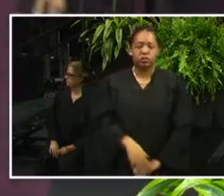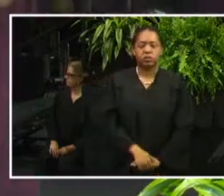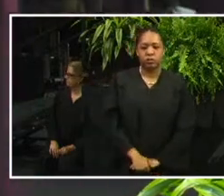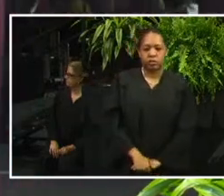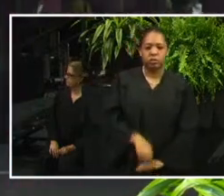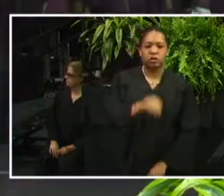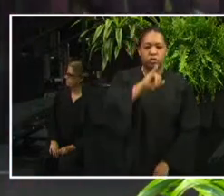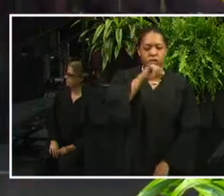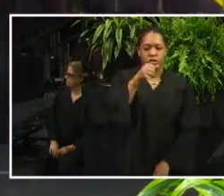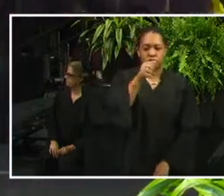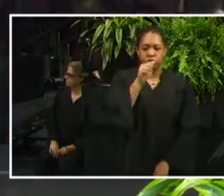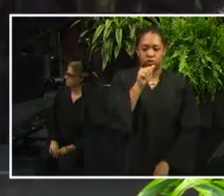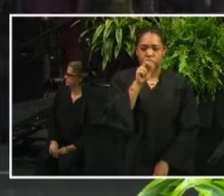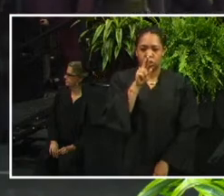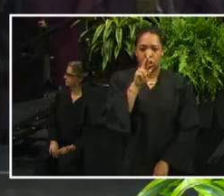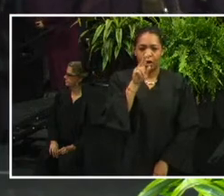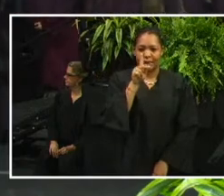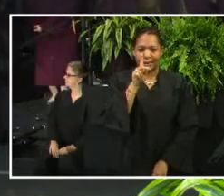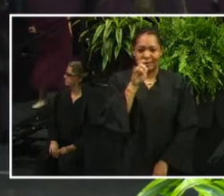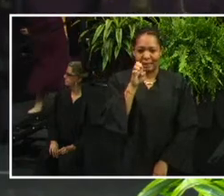Jarkeem Michael Cooper.